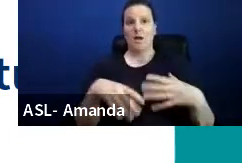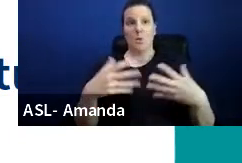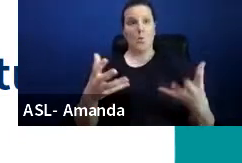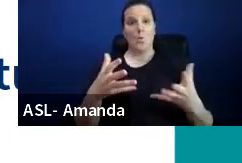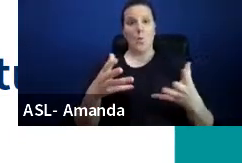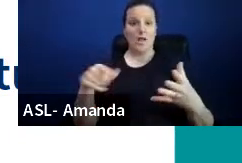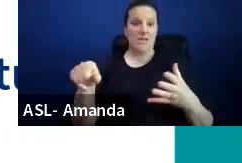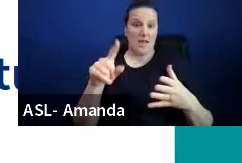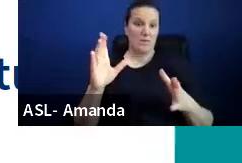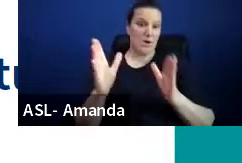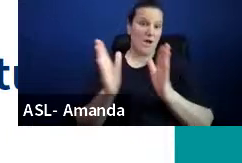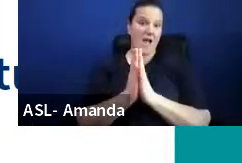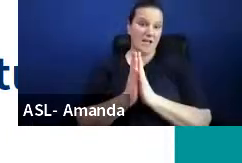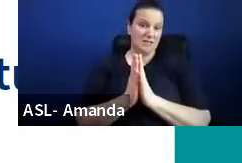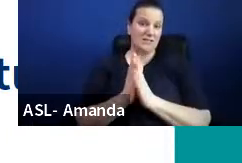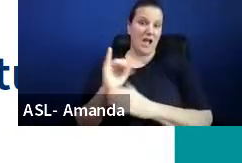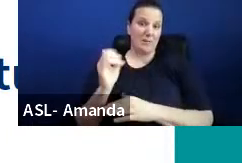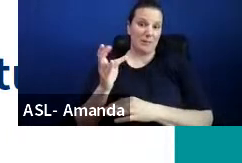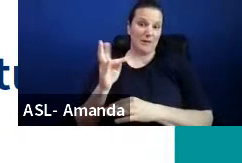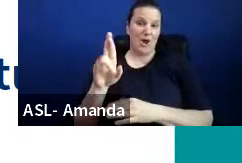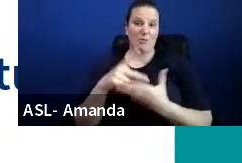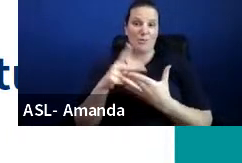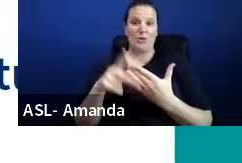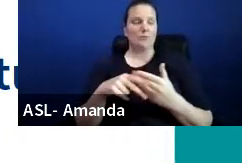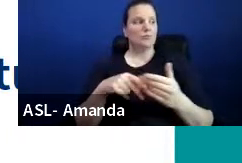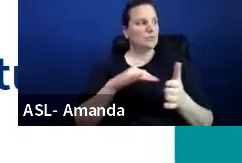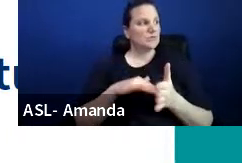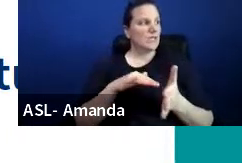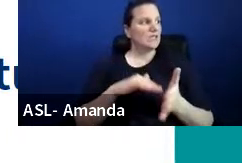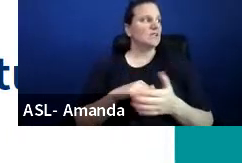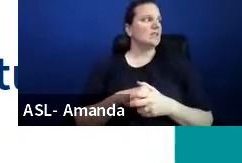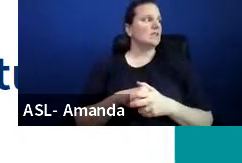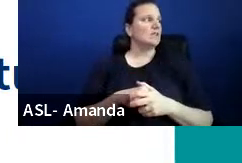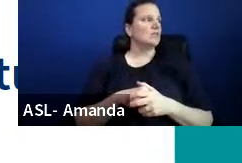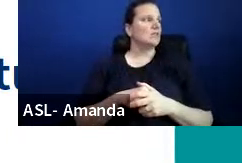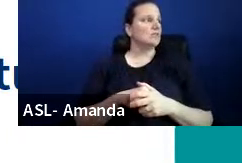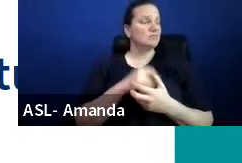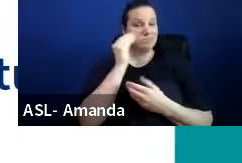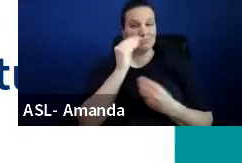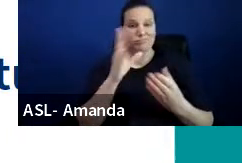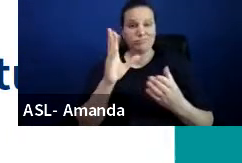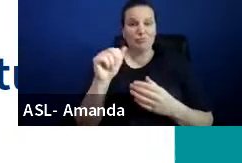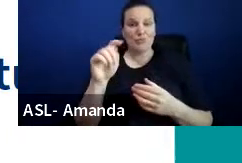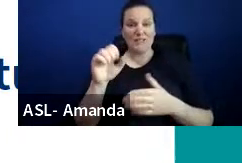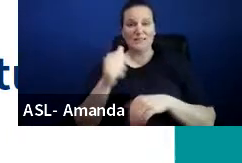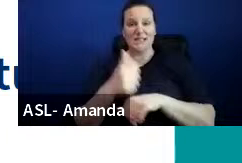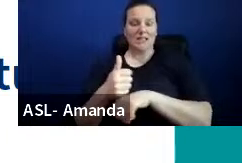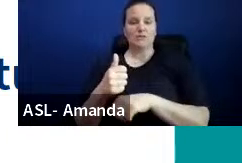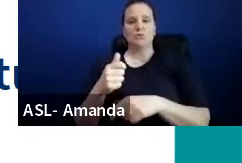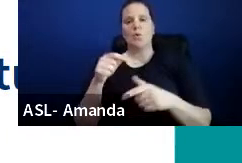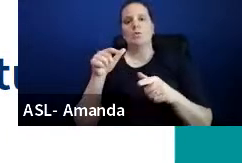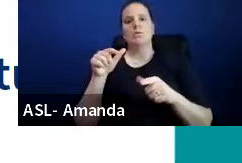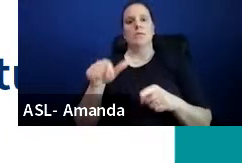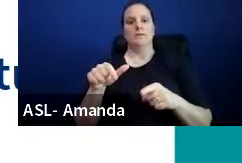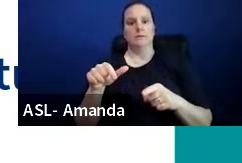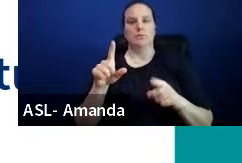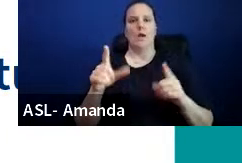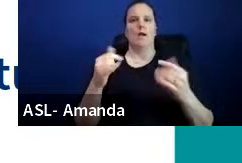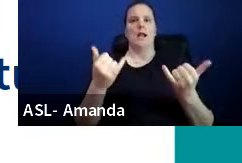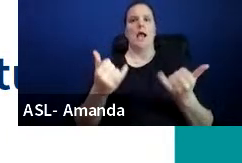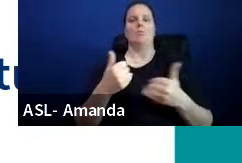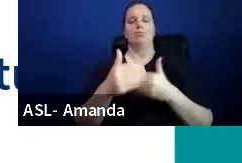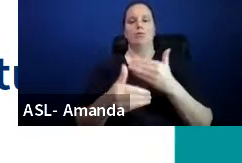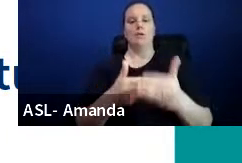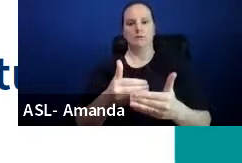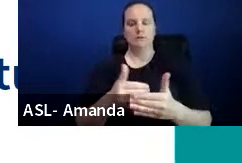are going to ask the IBR program to study to inform that rate setting. So this is where we are at in the process